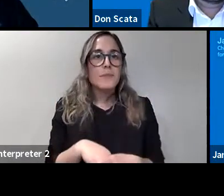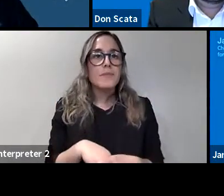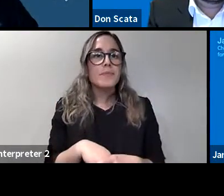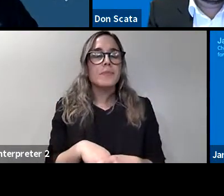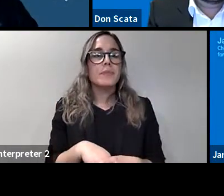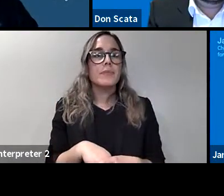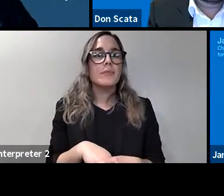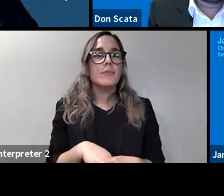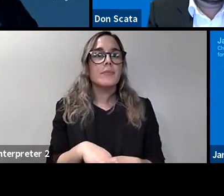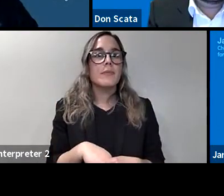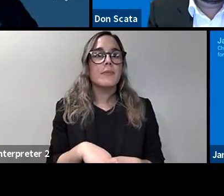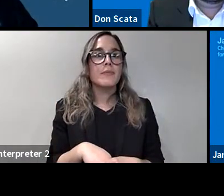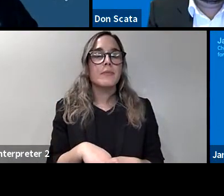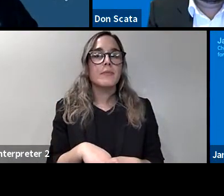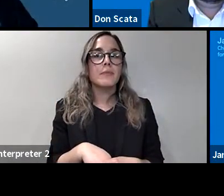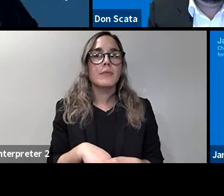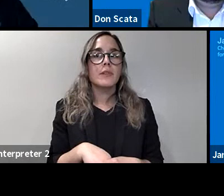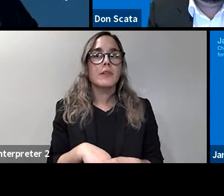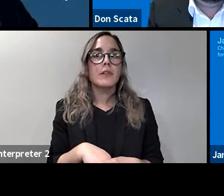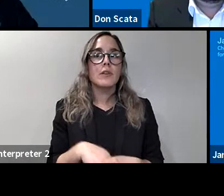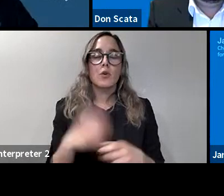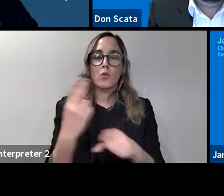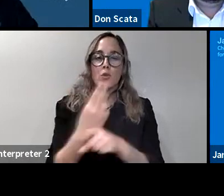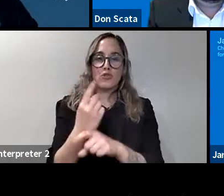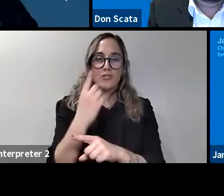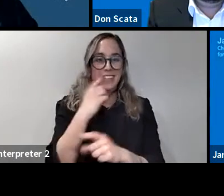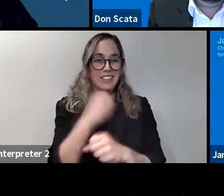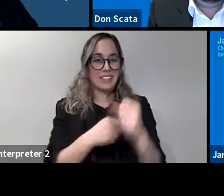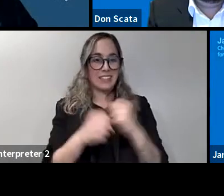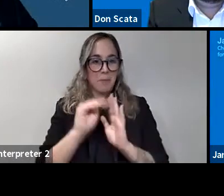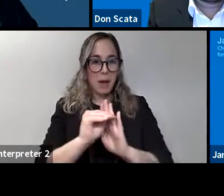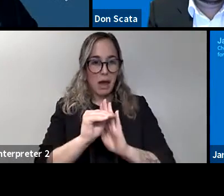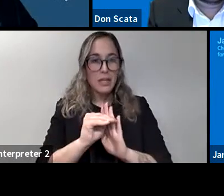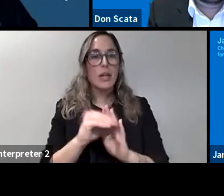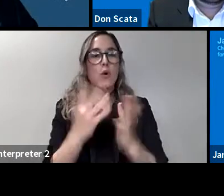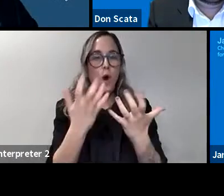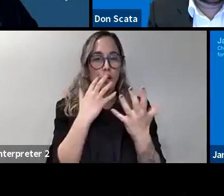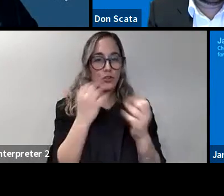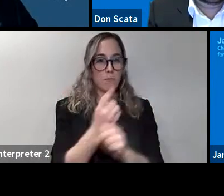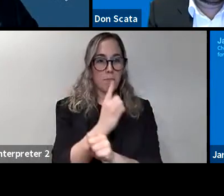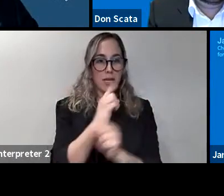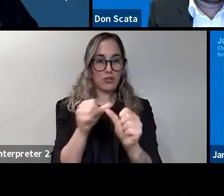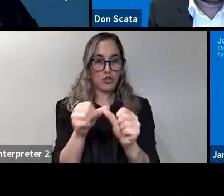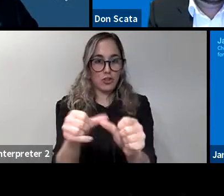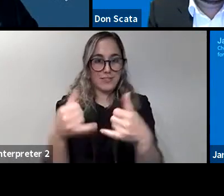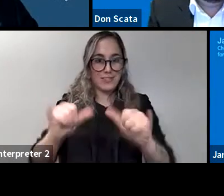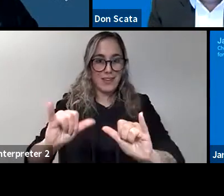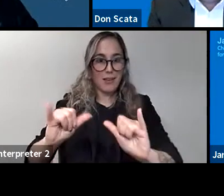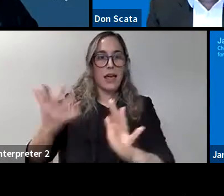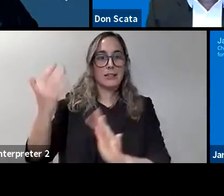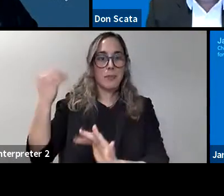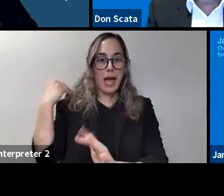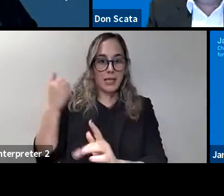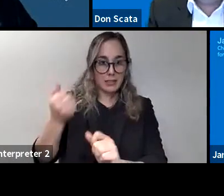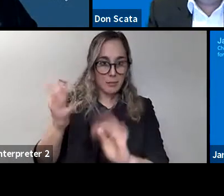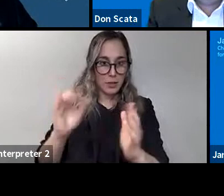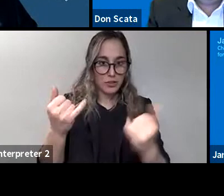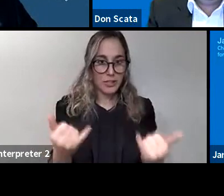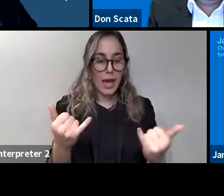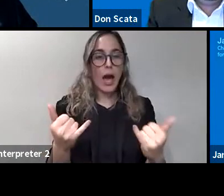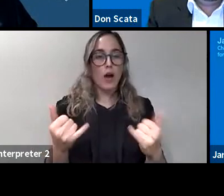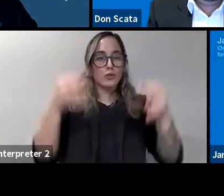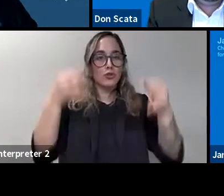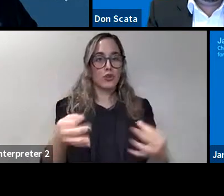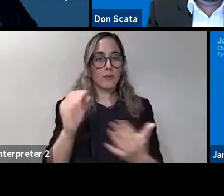curves, we use logistic regression modeling, and that requires a binary so we can determine the percent